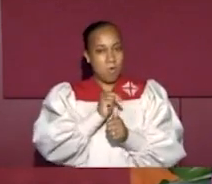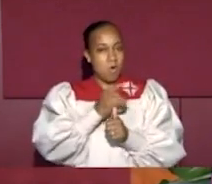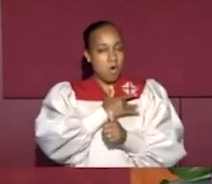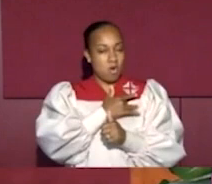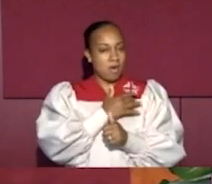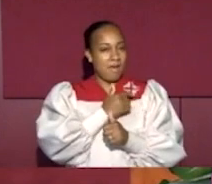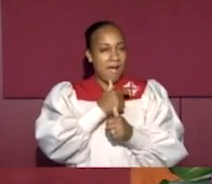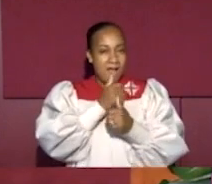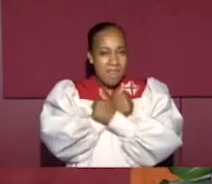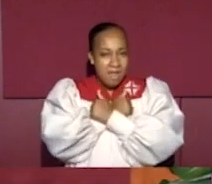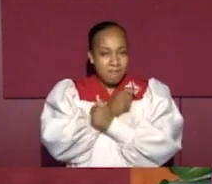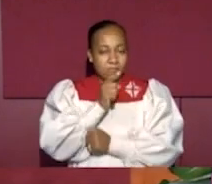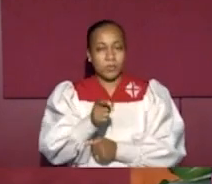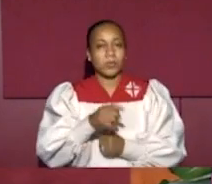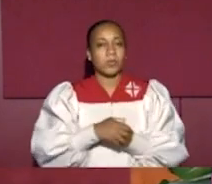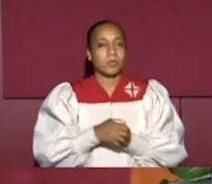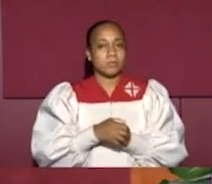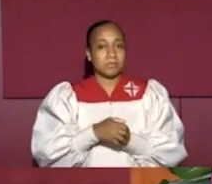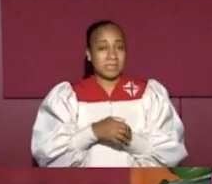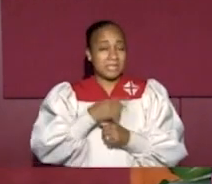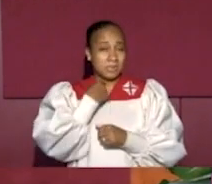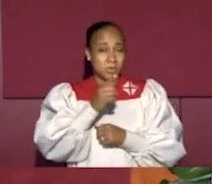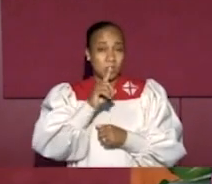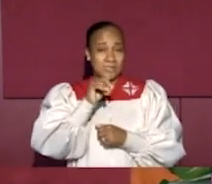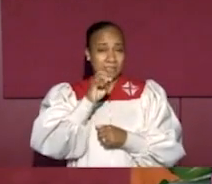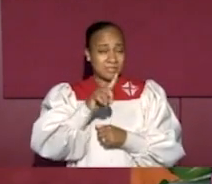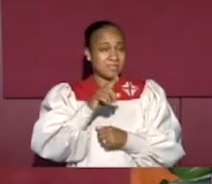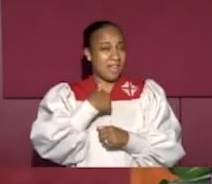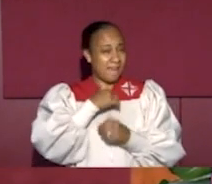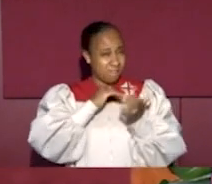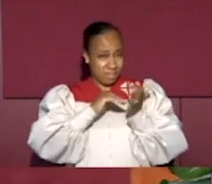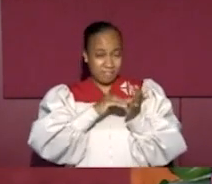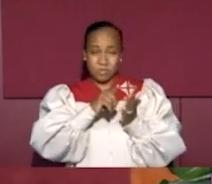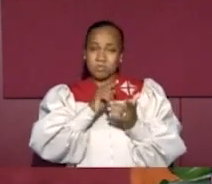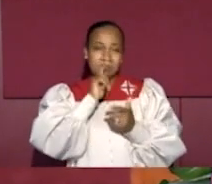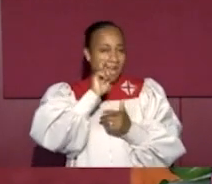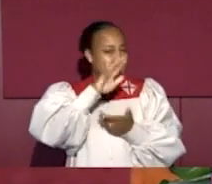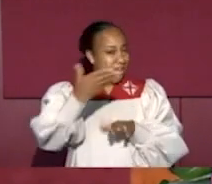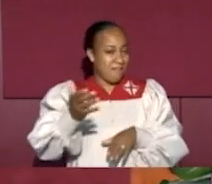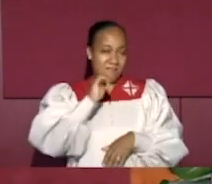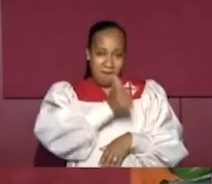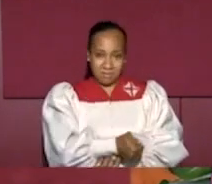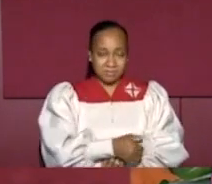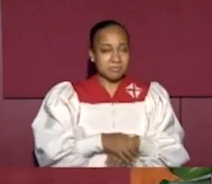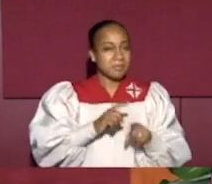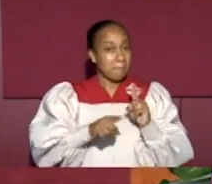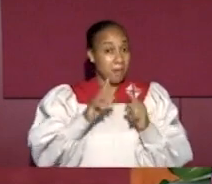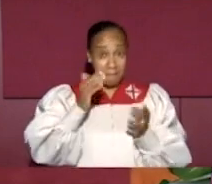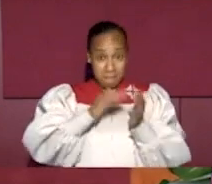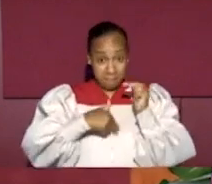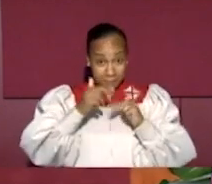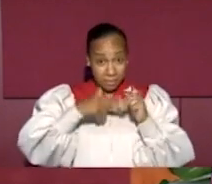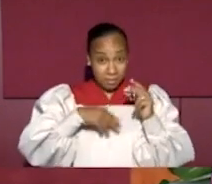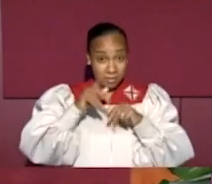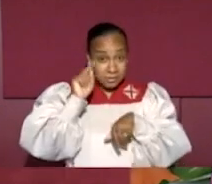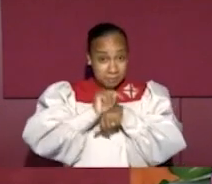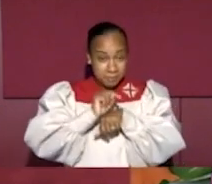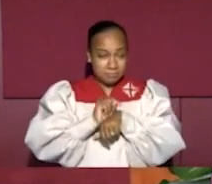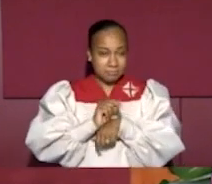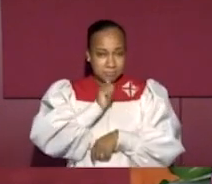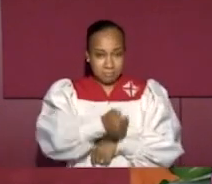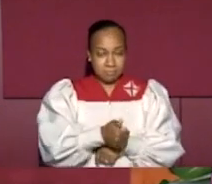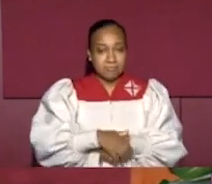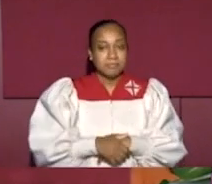And I love you. He even told David, he said, I forgive you. You're not going to die, but you're not building the temple either.